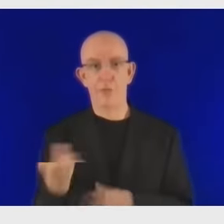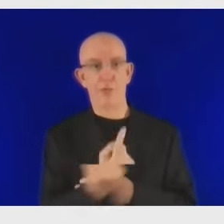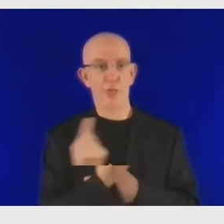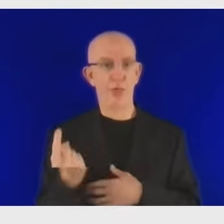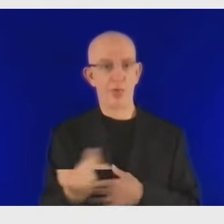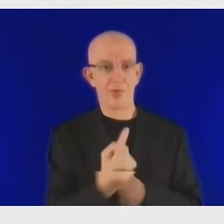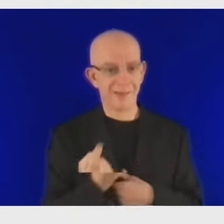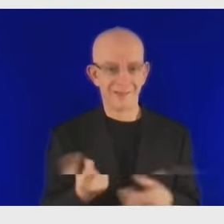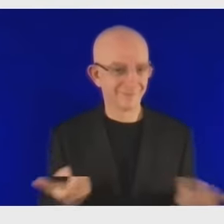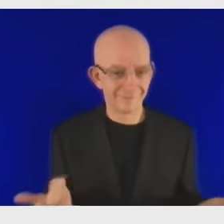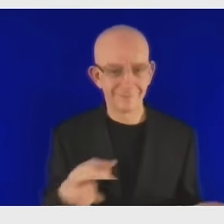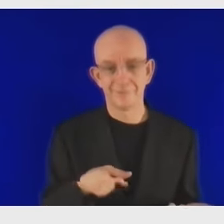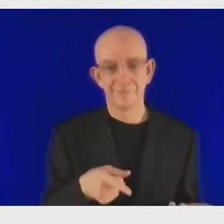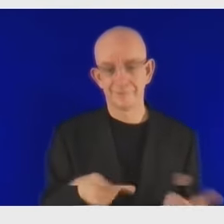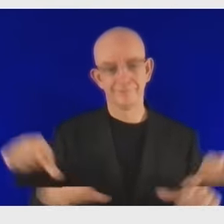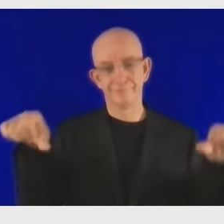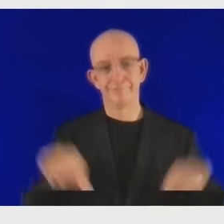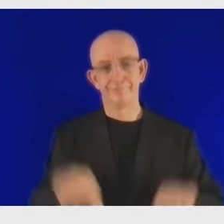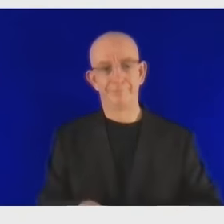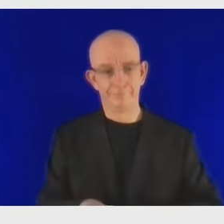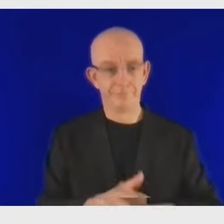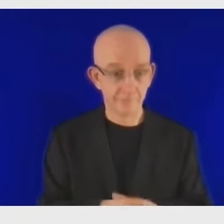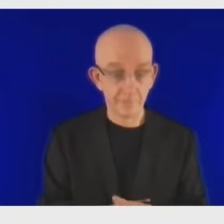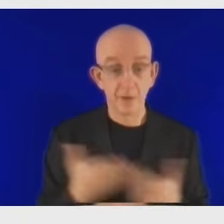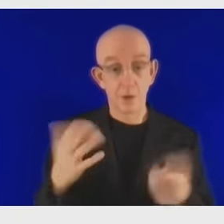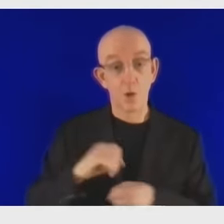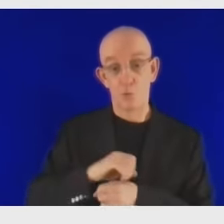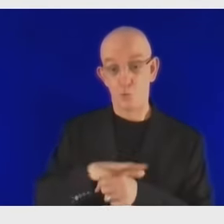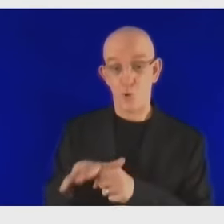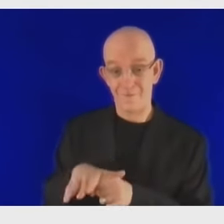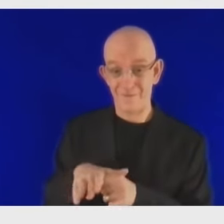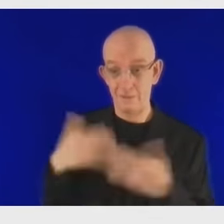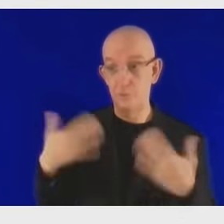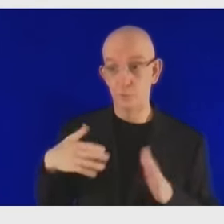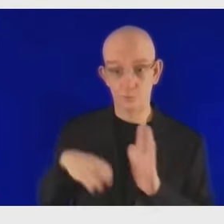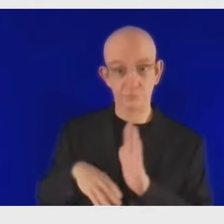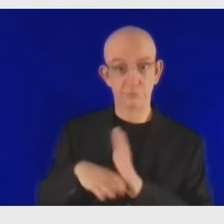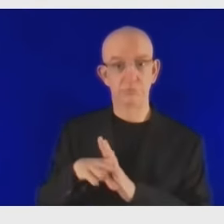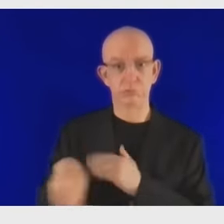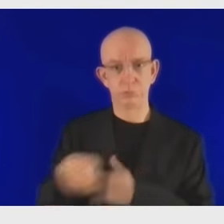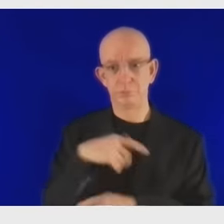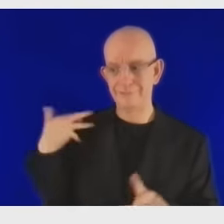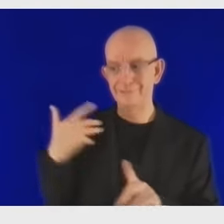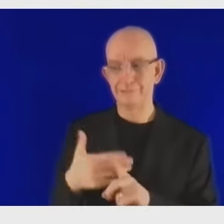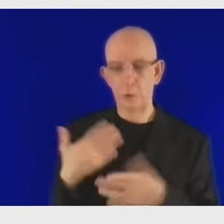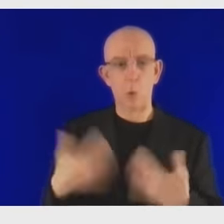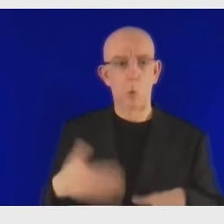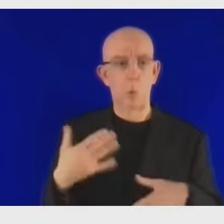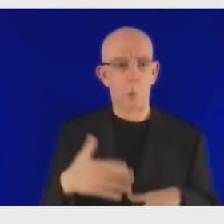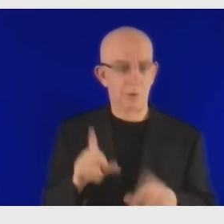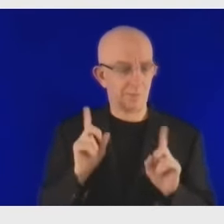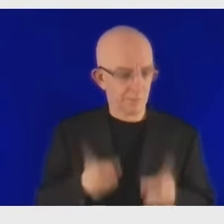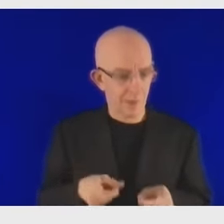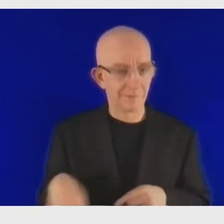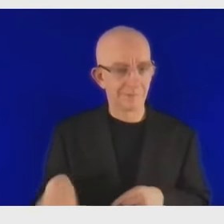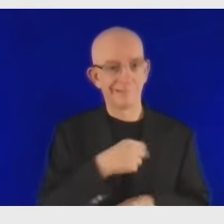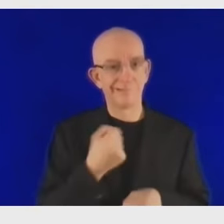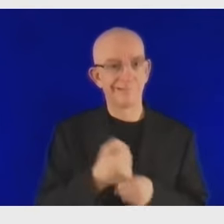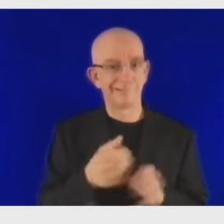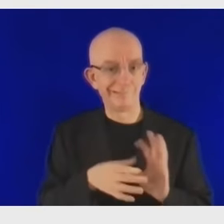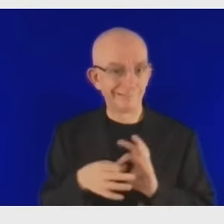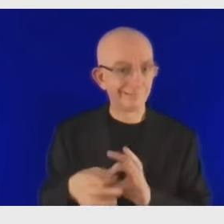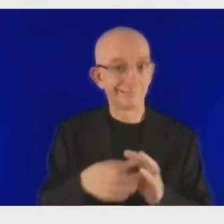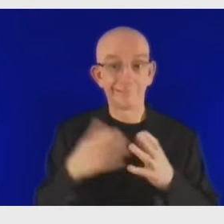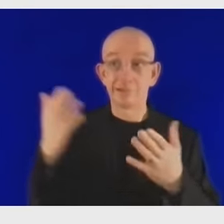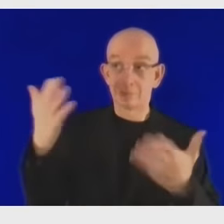has also taught us that it can be done together, climate action and COVID-19 recovery, and I think it's very important for us to